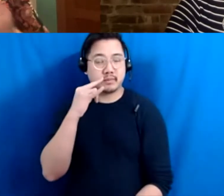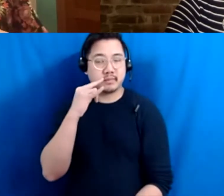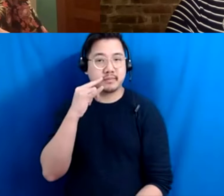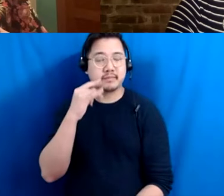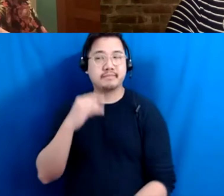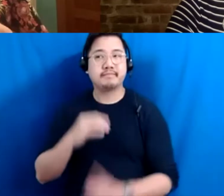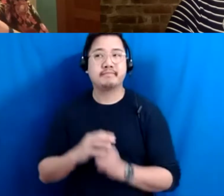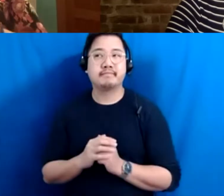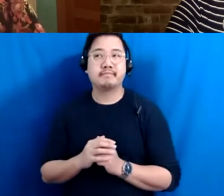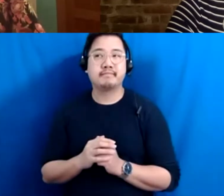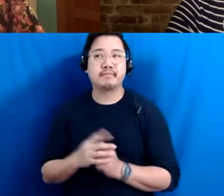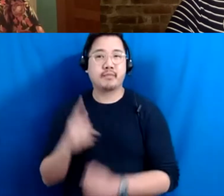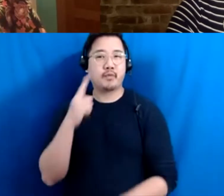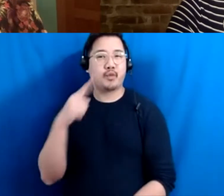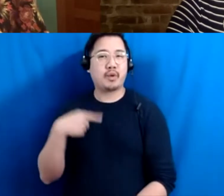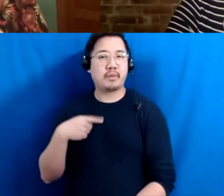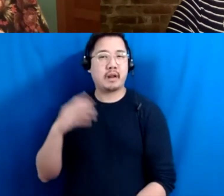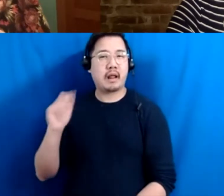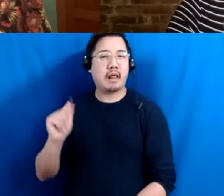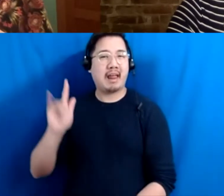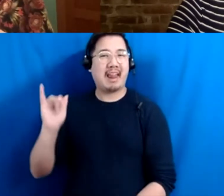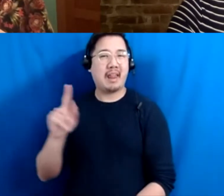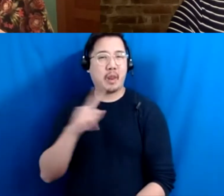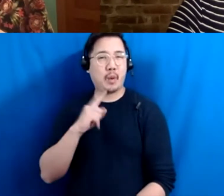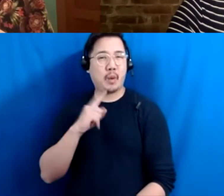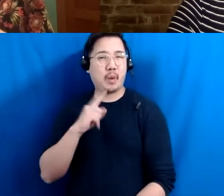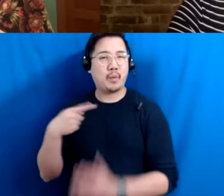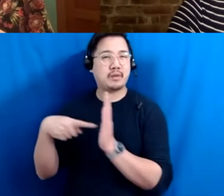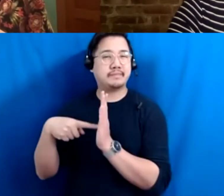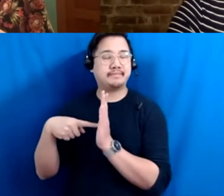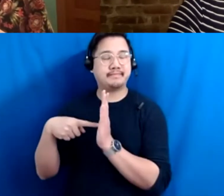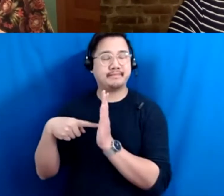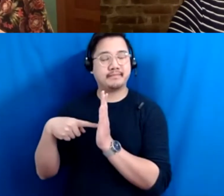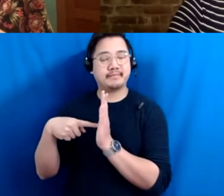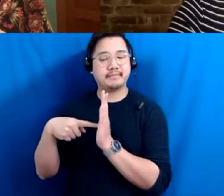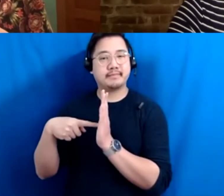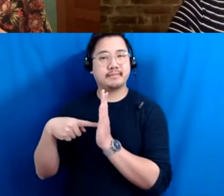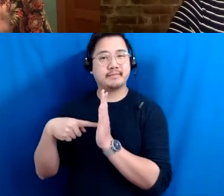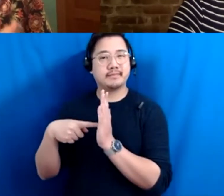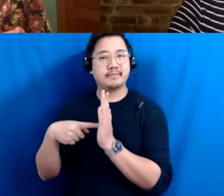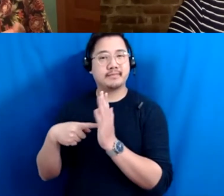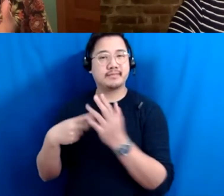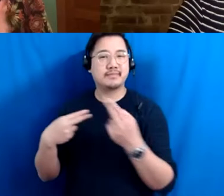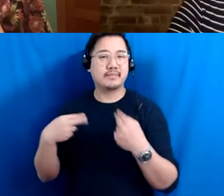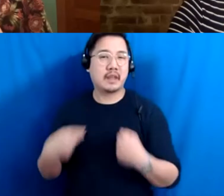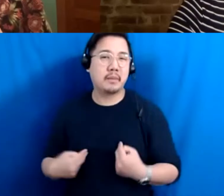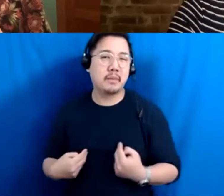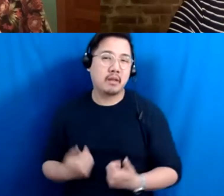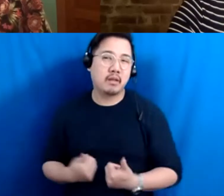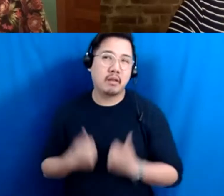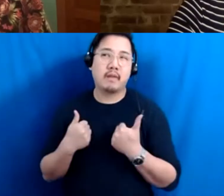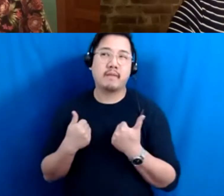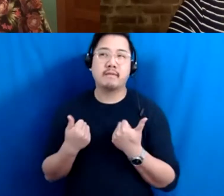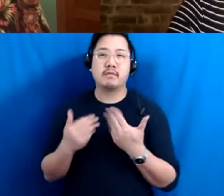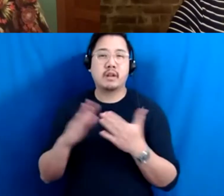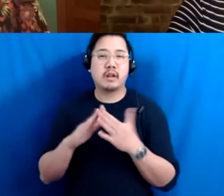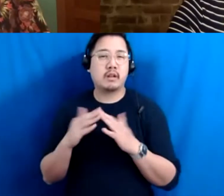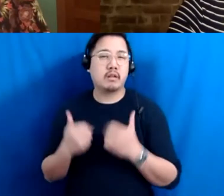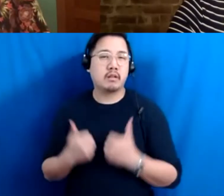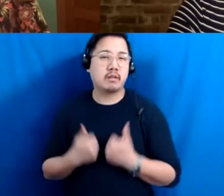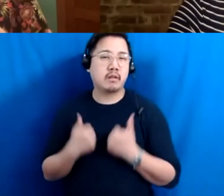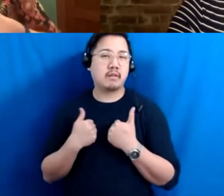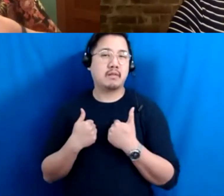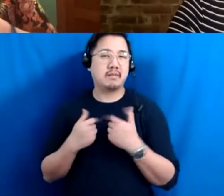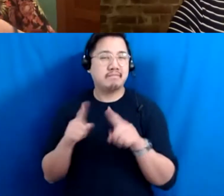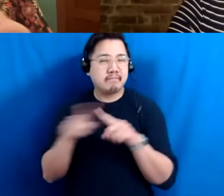For me, the alleys began to represent that part of the, human life or the town life that is kept